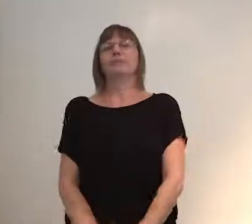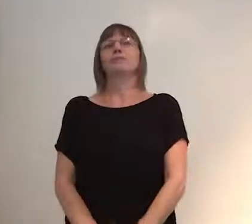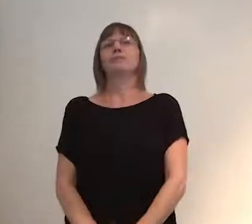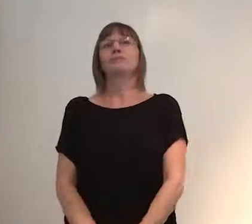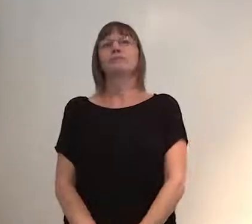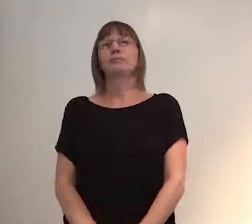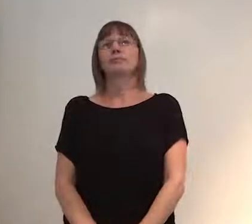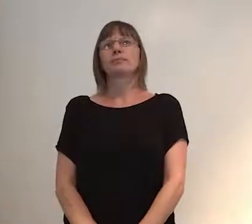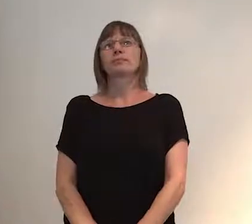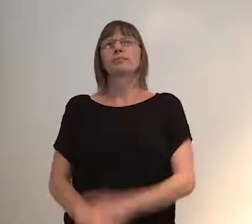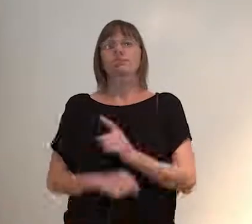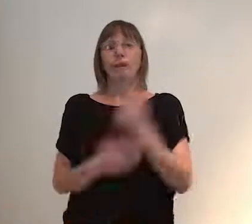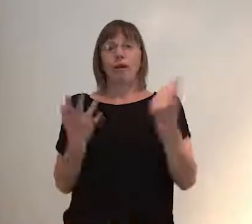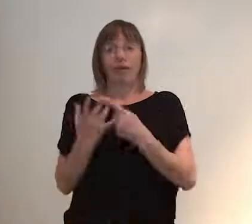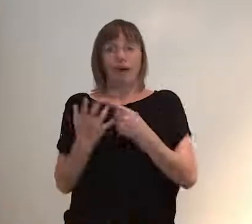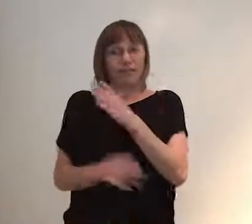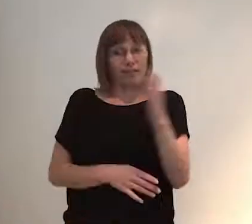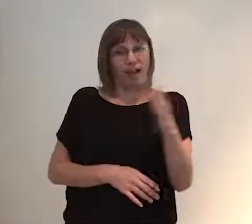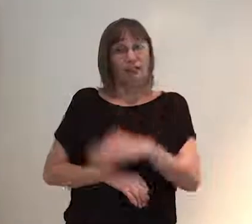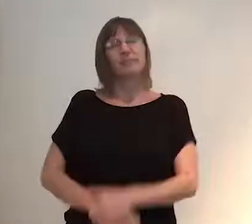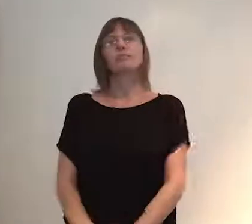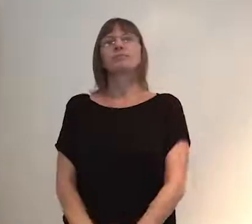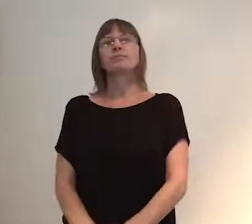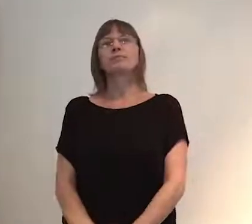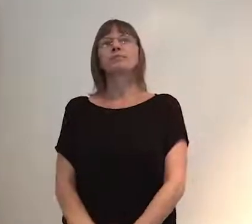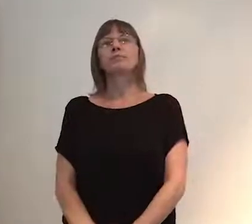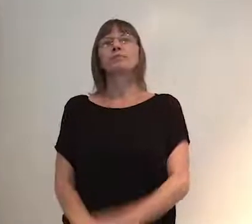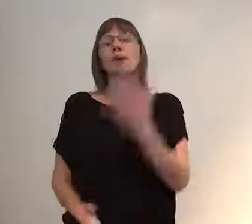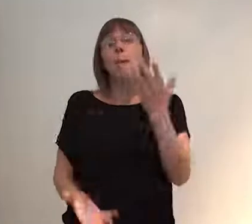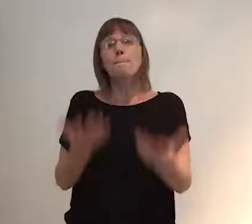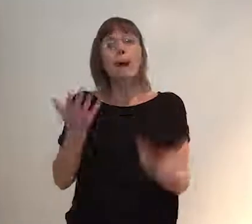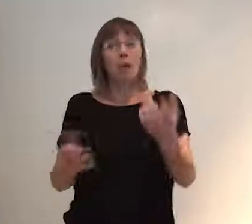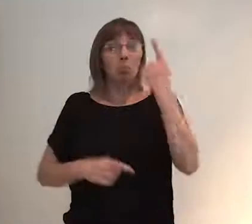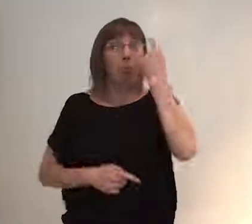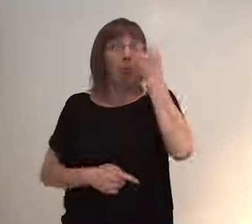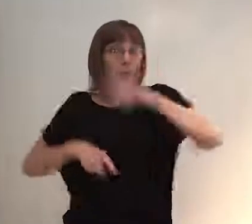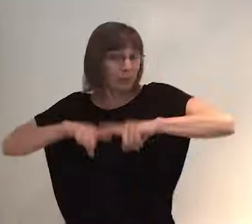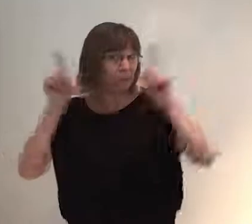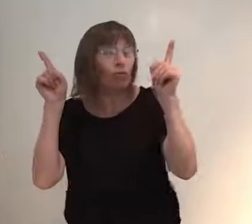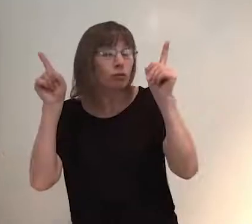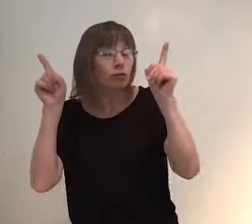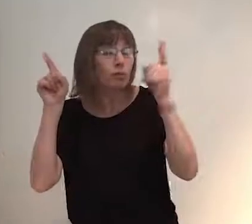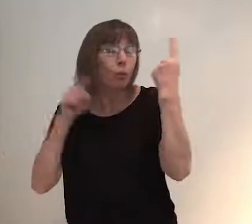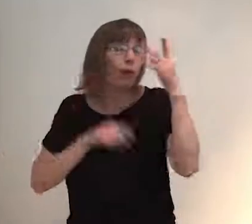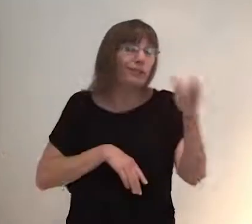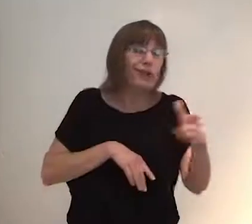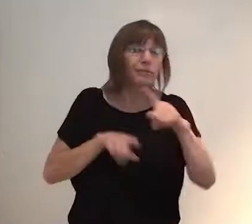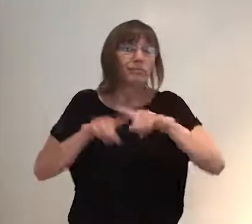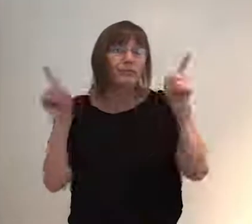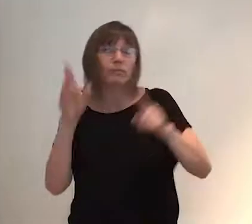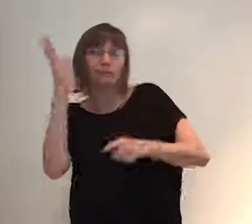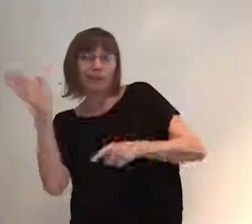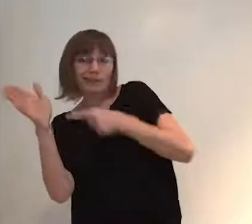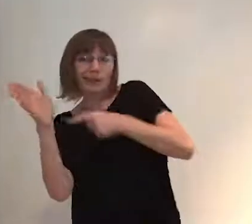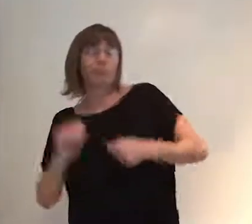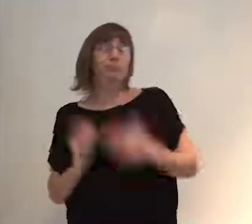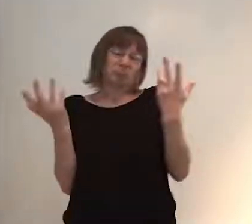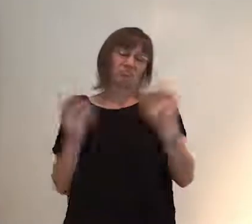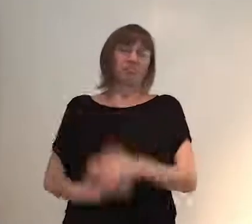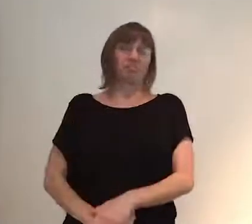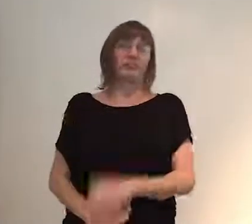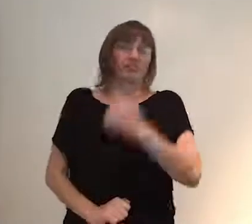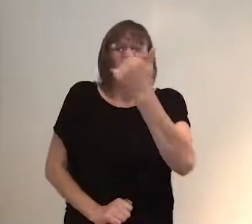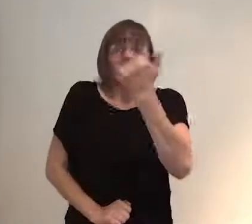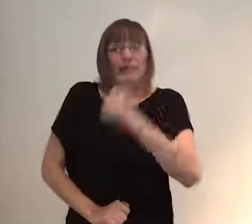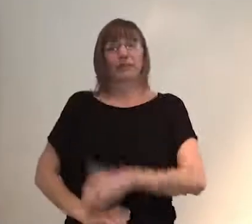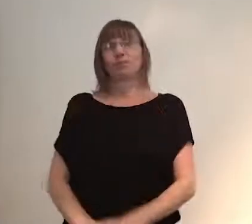off, and this time we're going on to the right side. And your balance might be completely different from one side to the other.